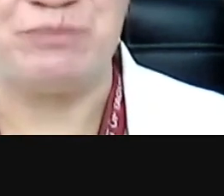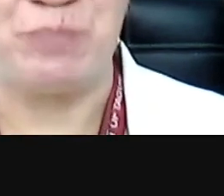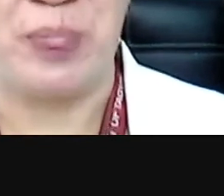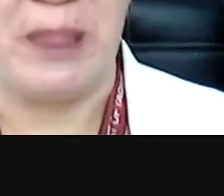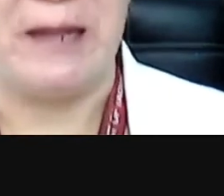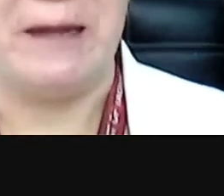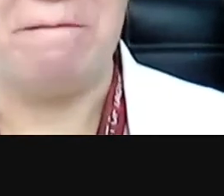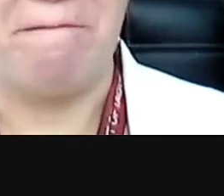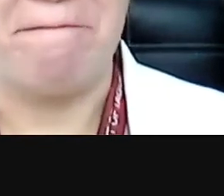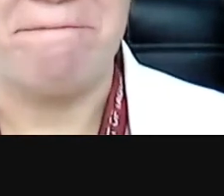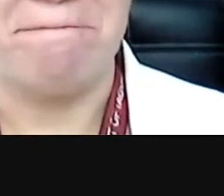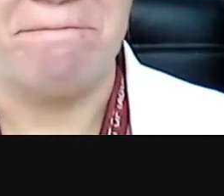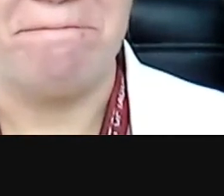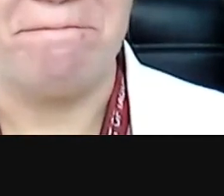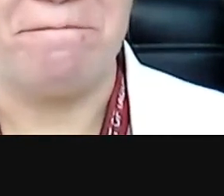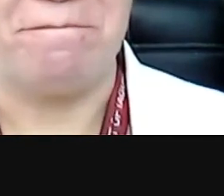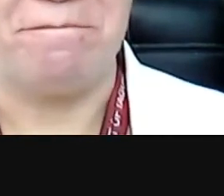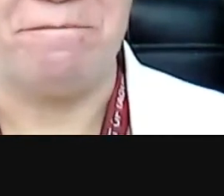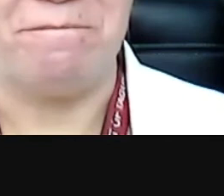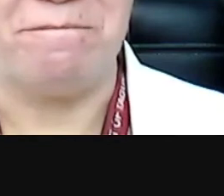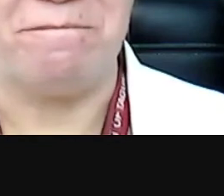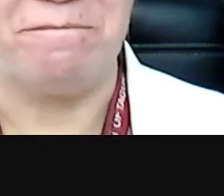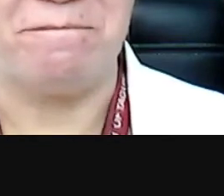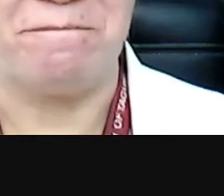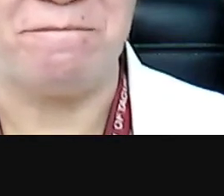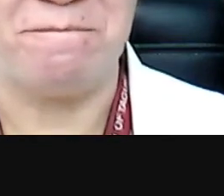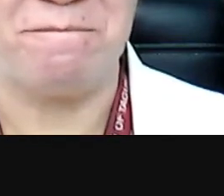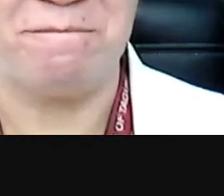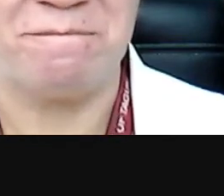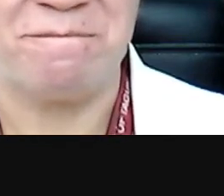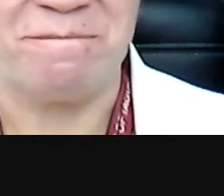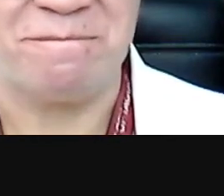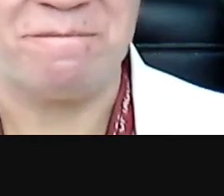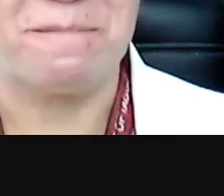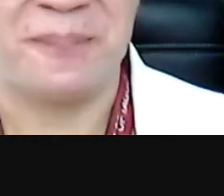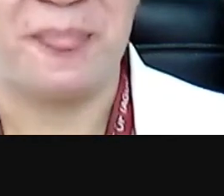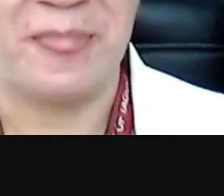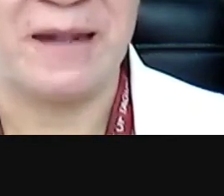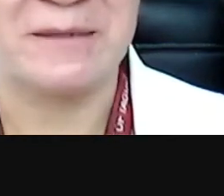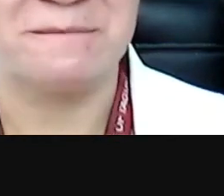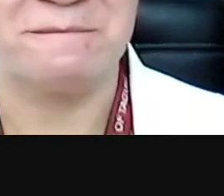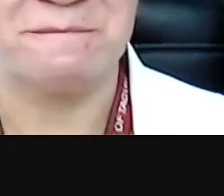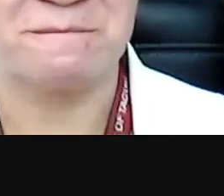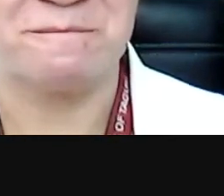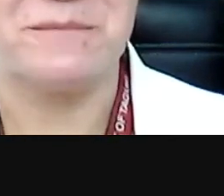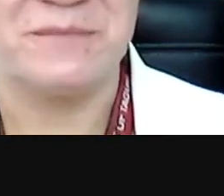grabe. Ano yung 52K ng DOH, but the 52K, hanggang June pa lang